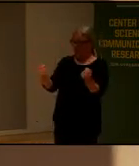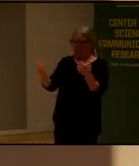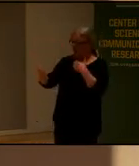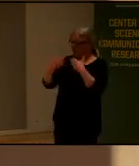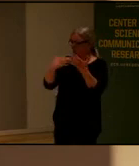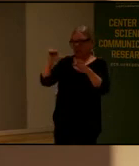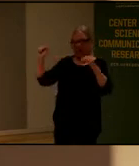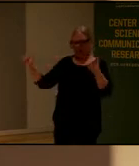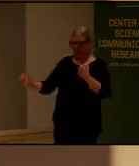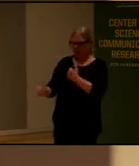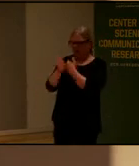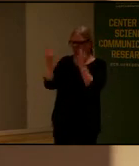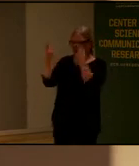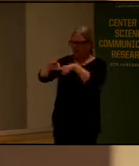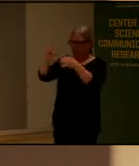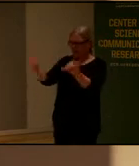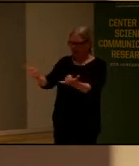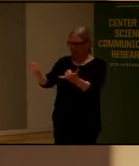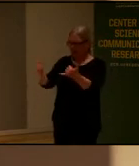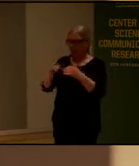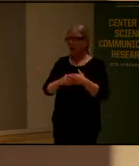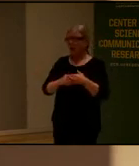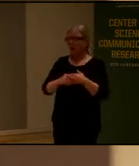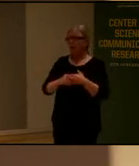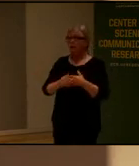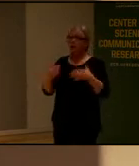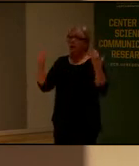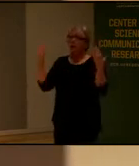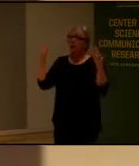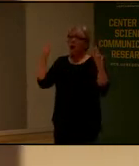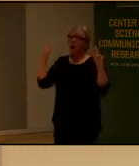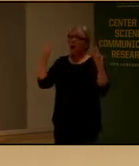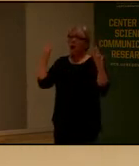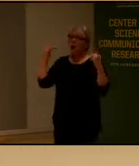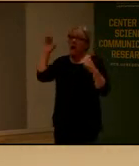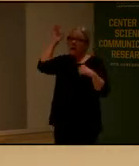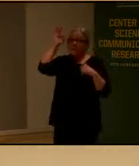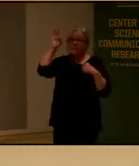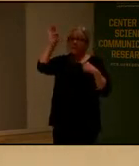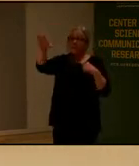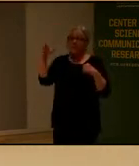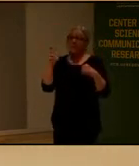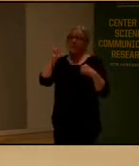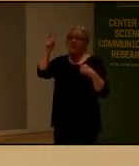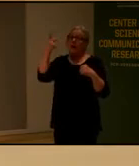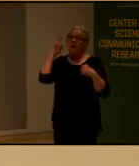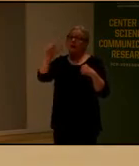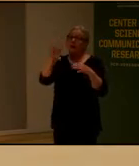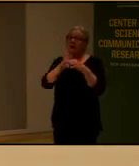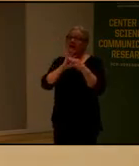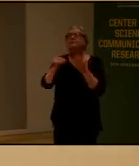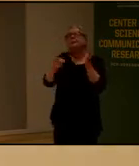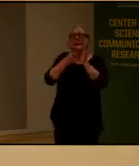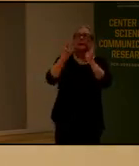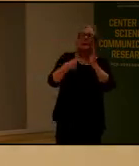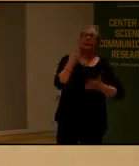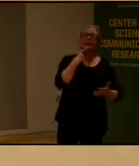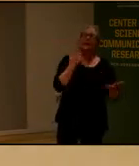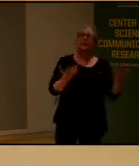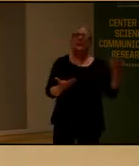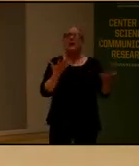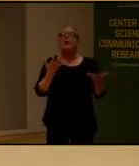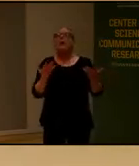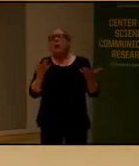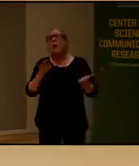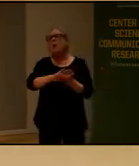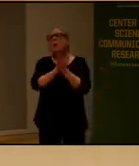them, and hope that that plants a seed, so then when they, you know, see that connection, and sometimes I'll say things like, oh, it's becoming more